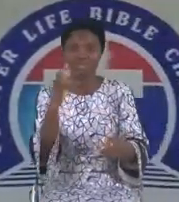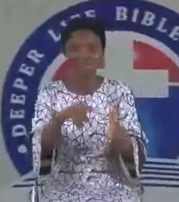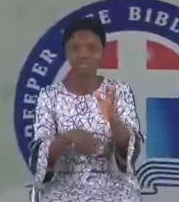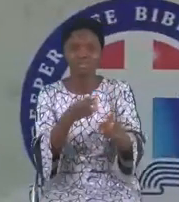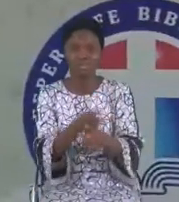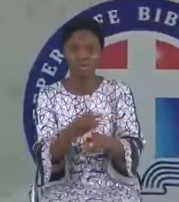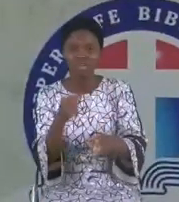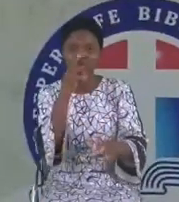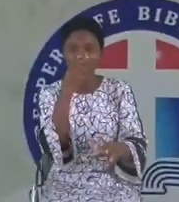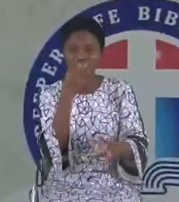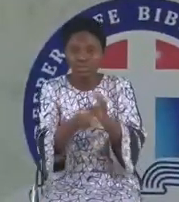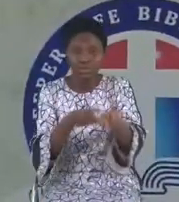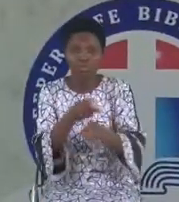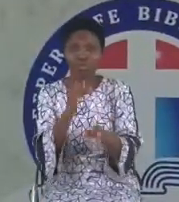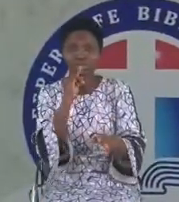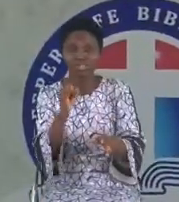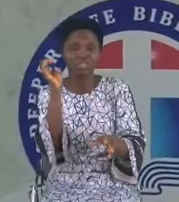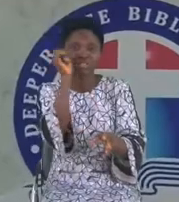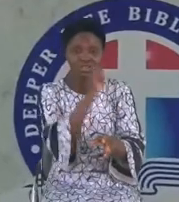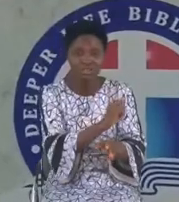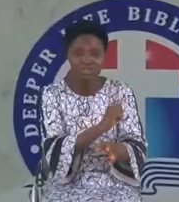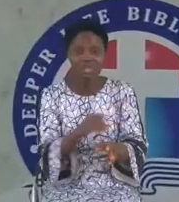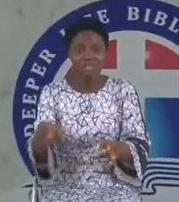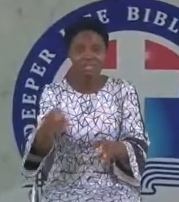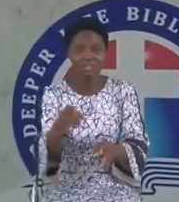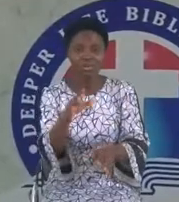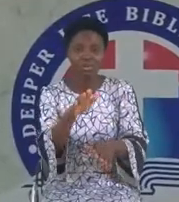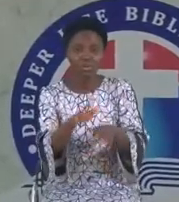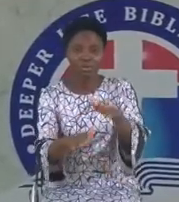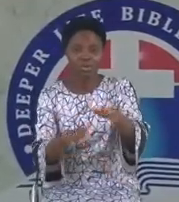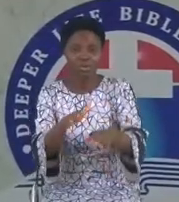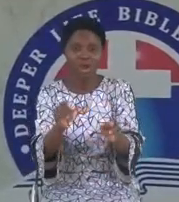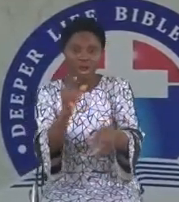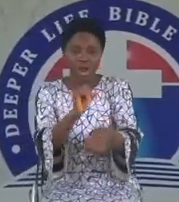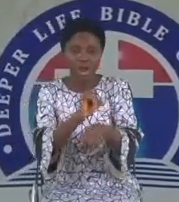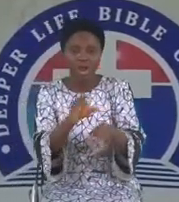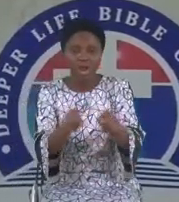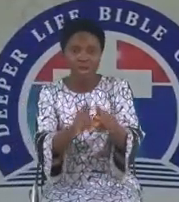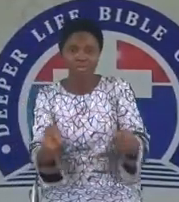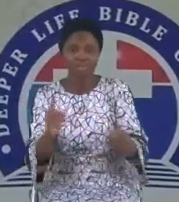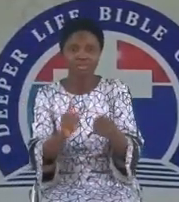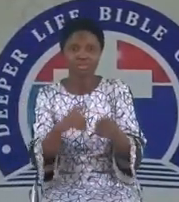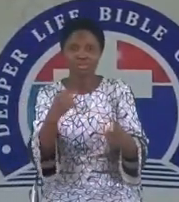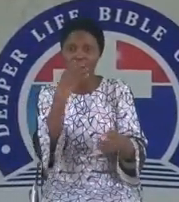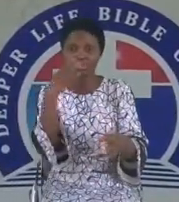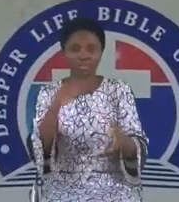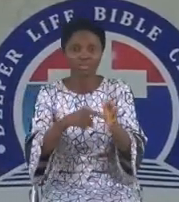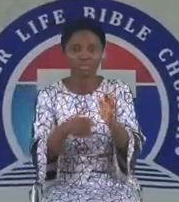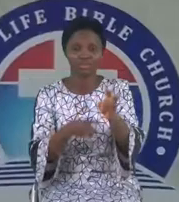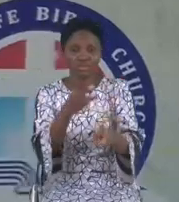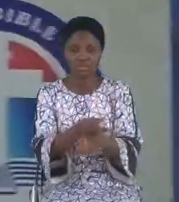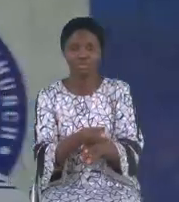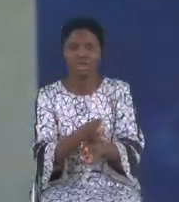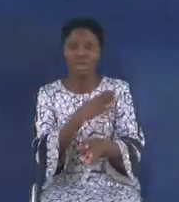your watch according to the course of this world the world is cruel and you watch according to the